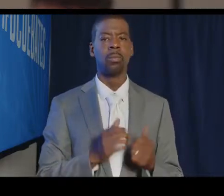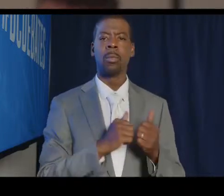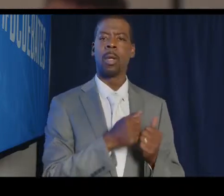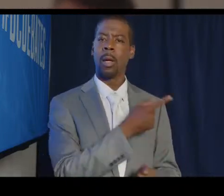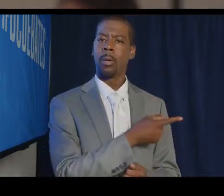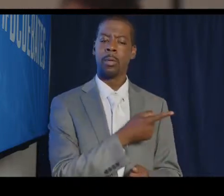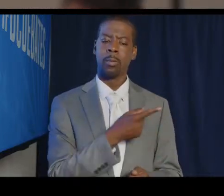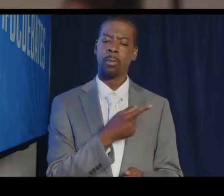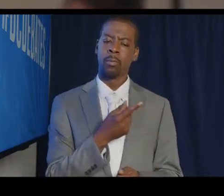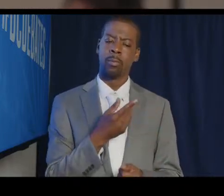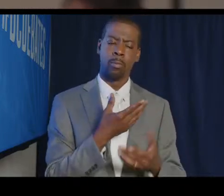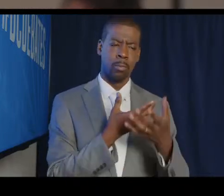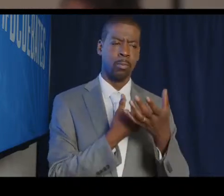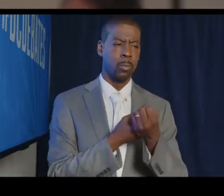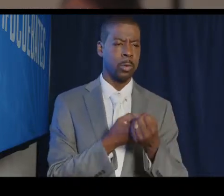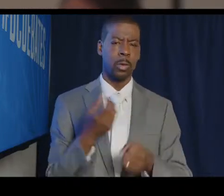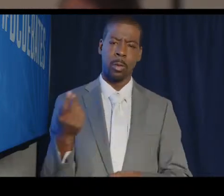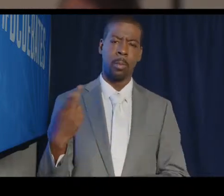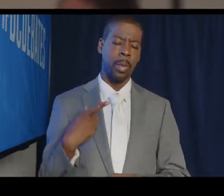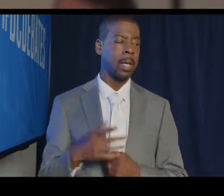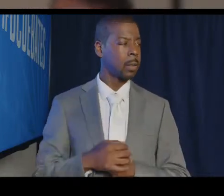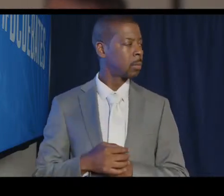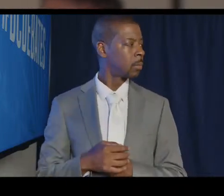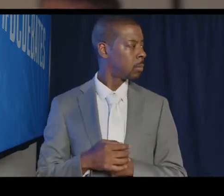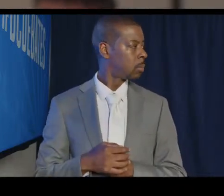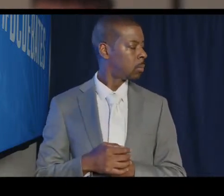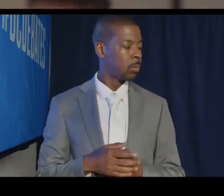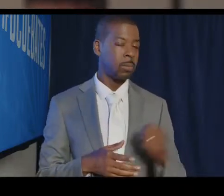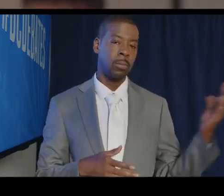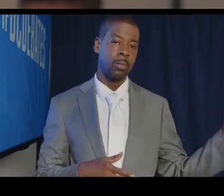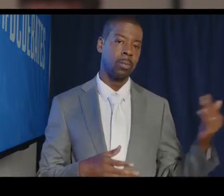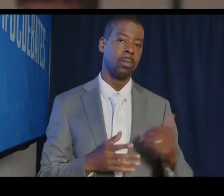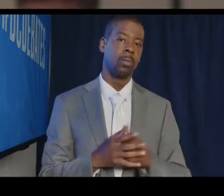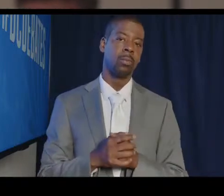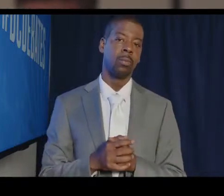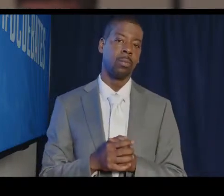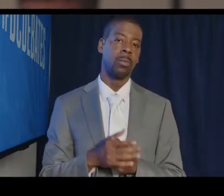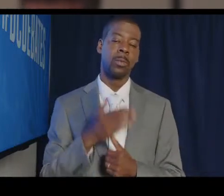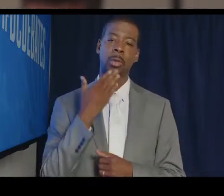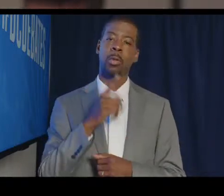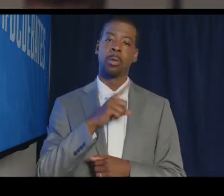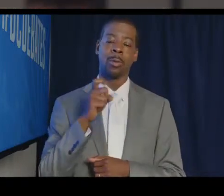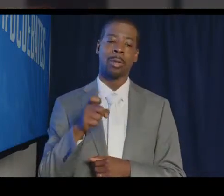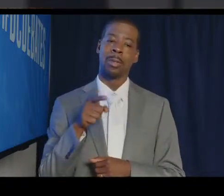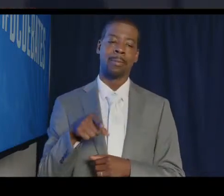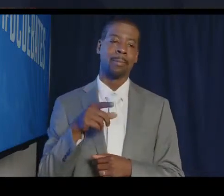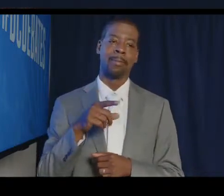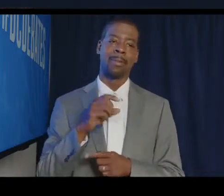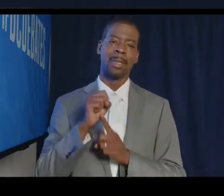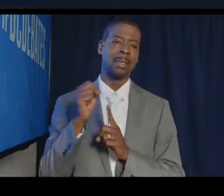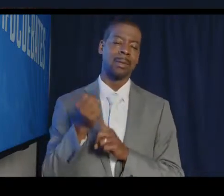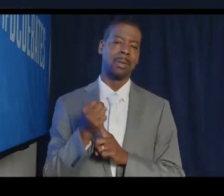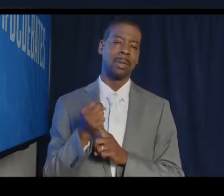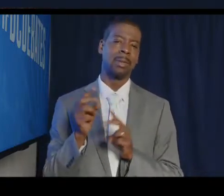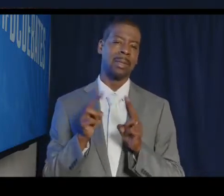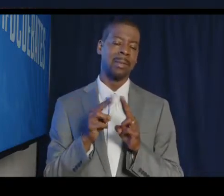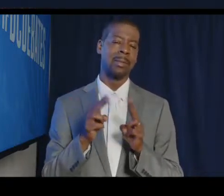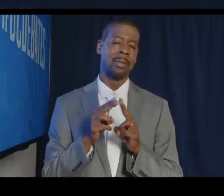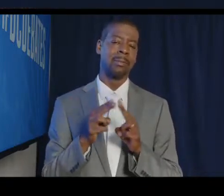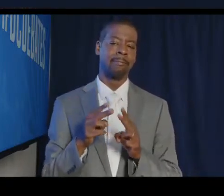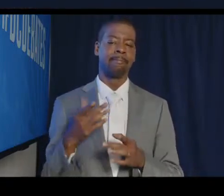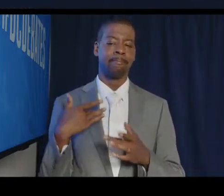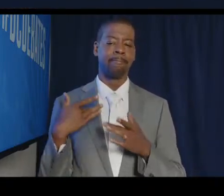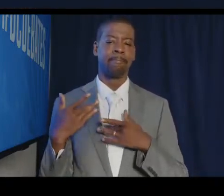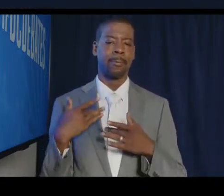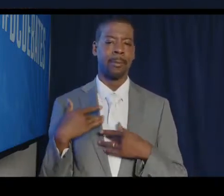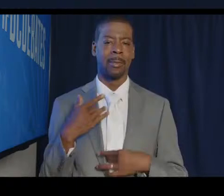trust among residents? Yeah, that's a very good question, and this whole situation is troubling, and I feel like district residents are kind of put in